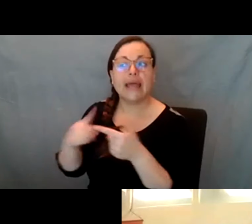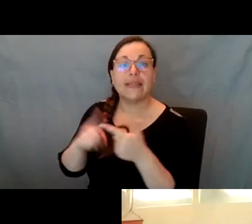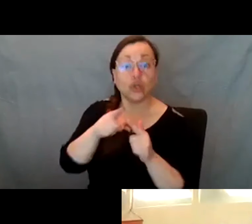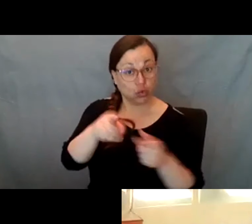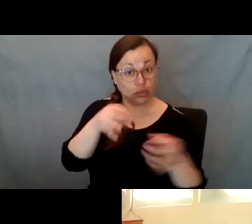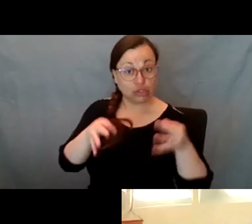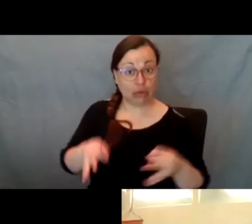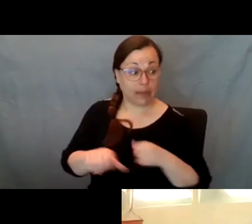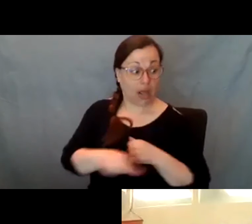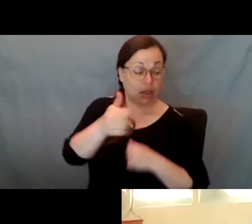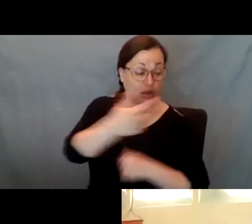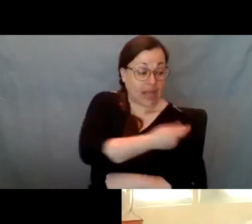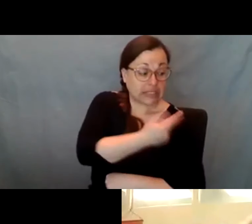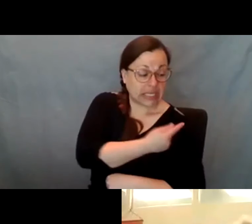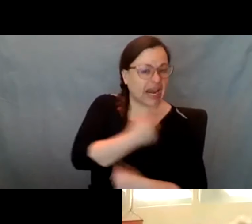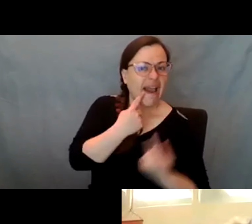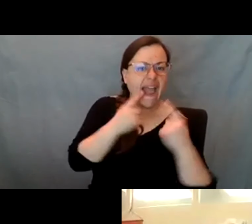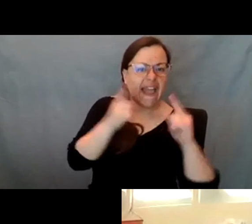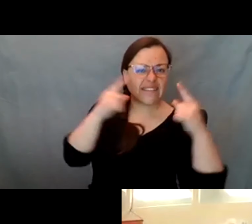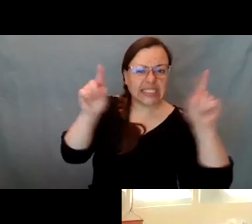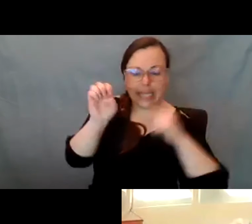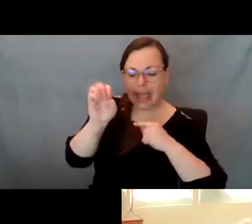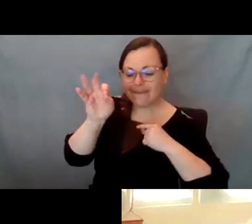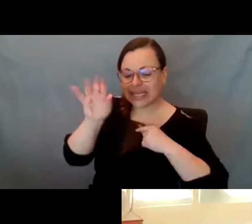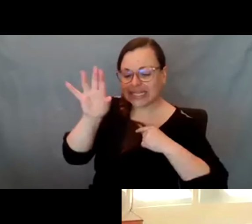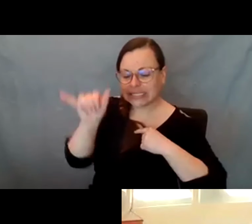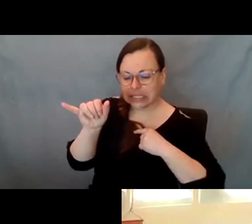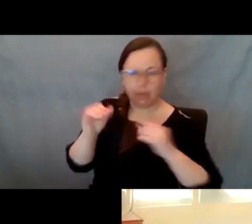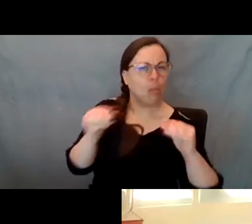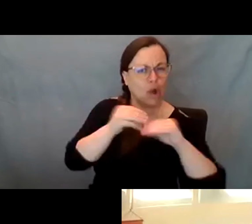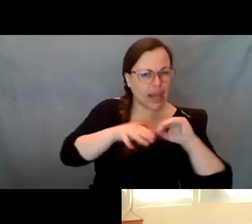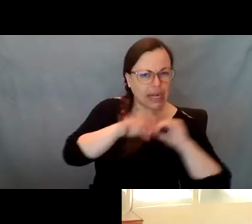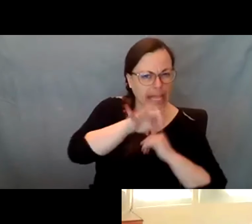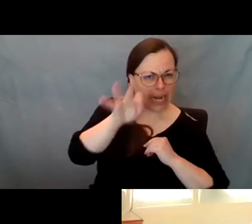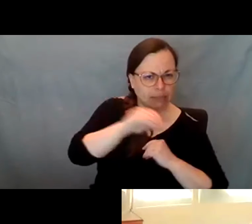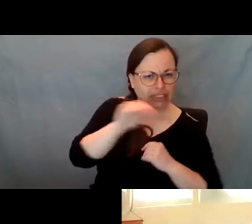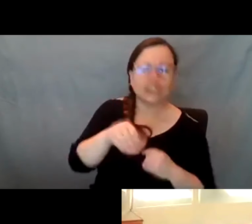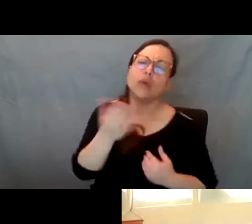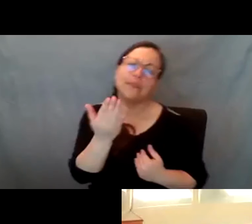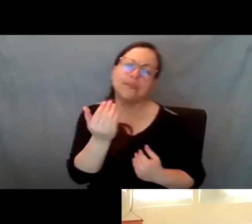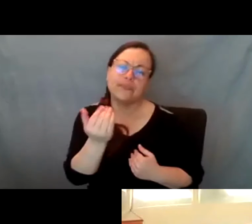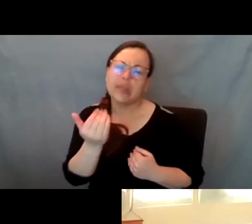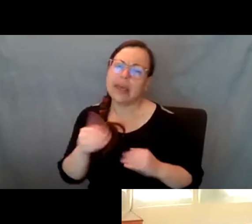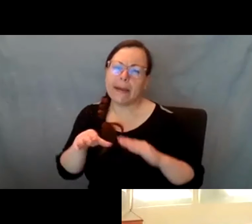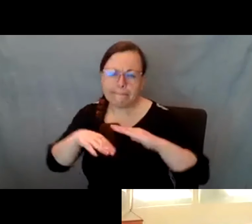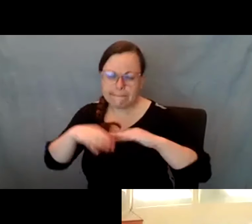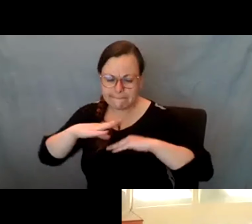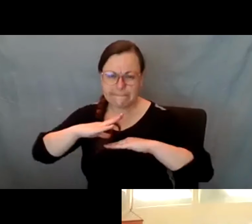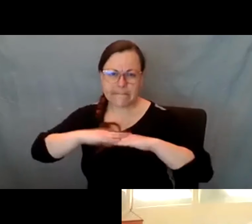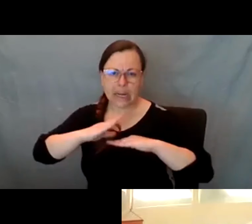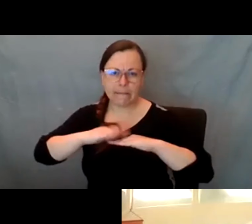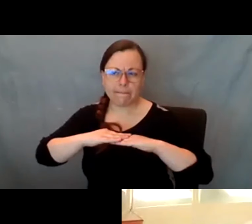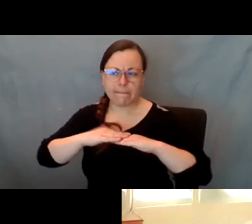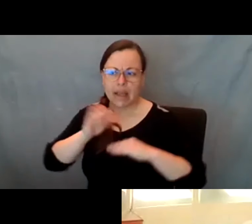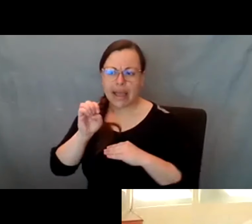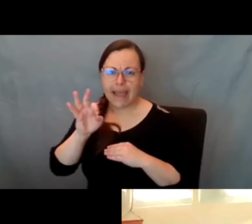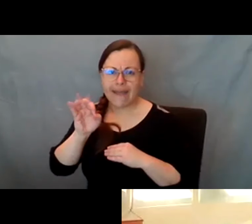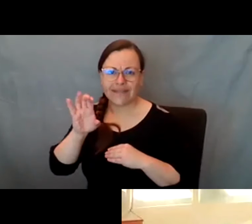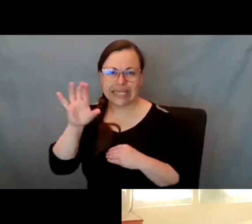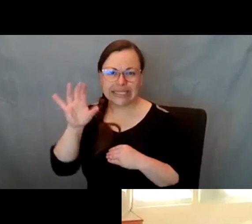than 90%. And really the question is, what is the minimum efficacy that the World Health Organization suggests for